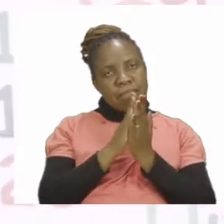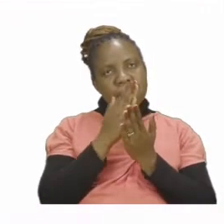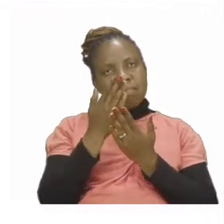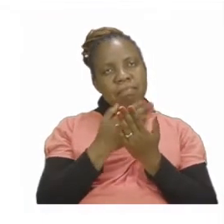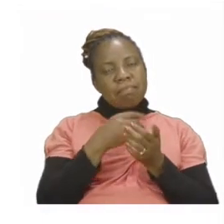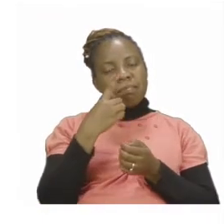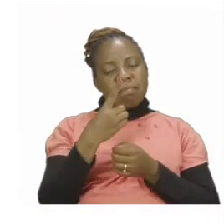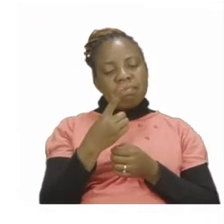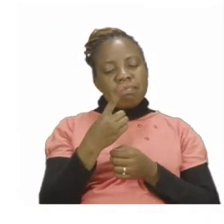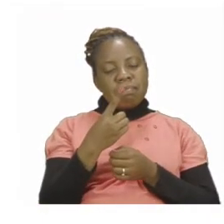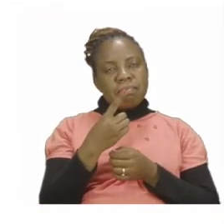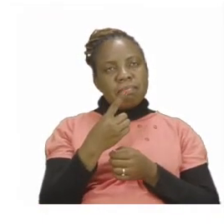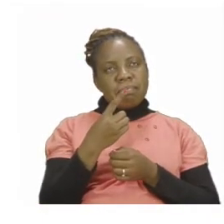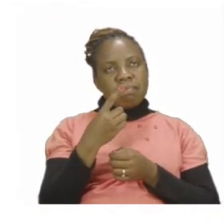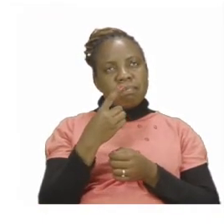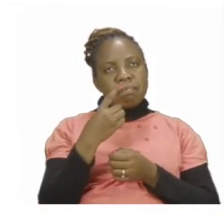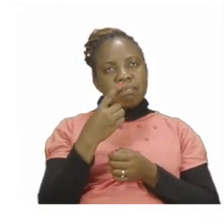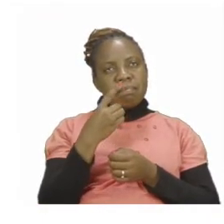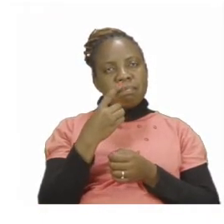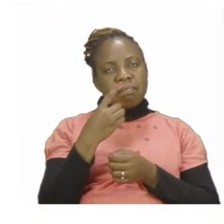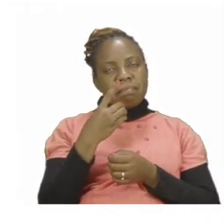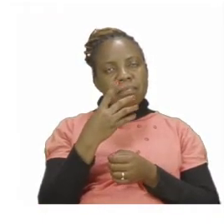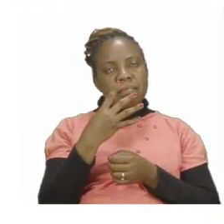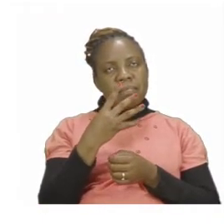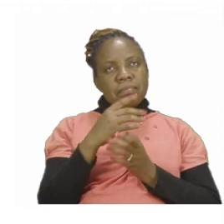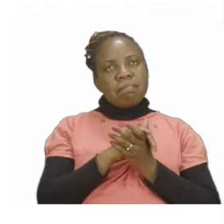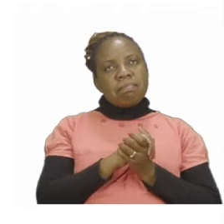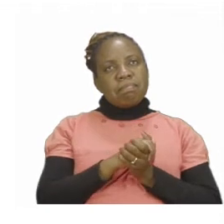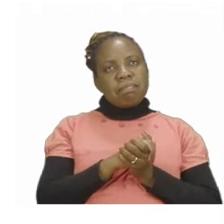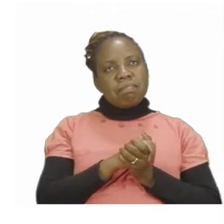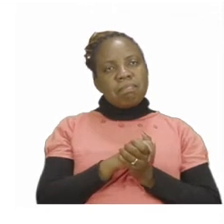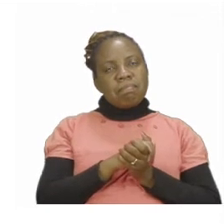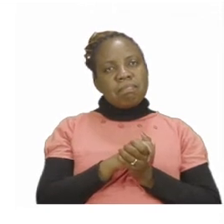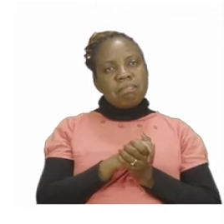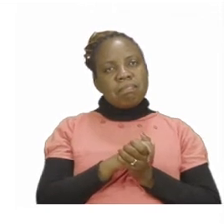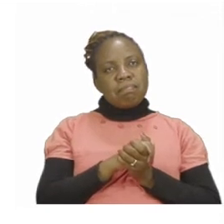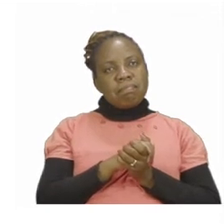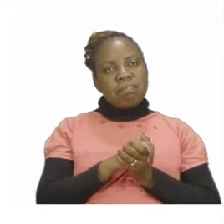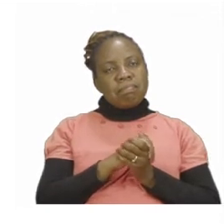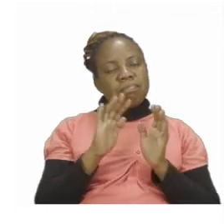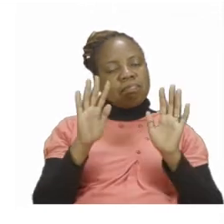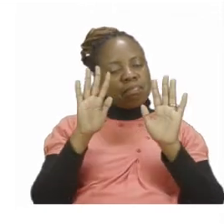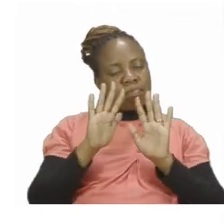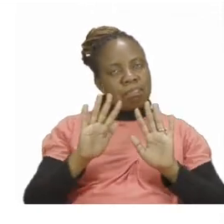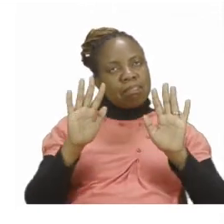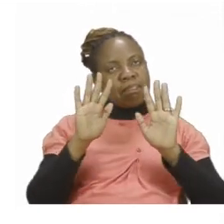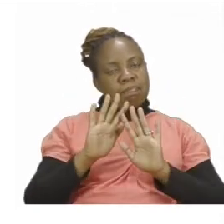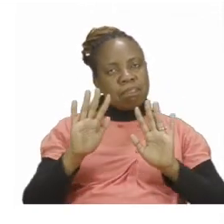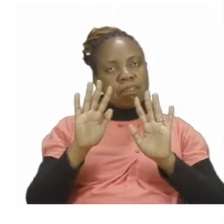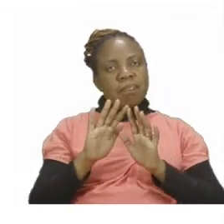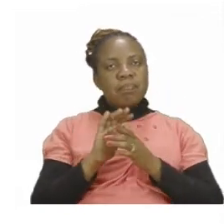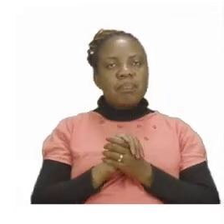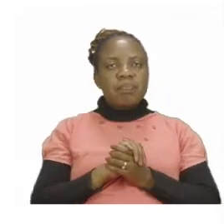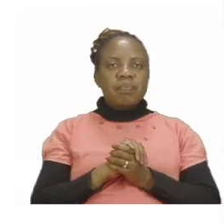more time. Now here we have to do some coloring. And here we